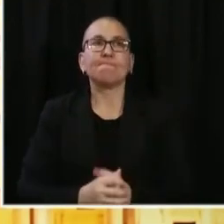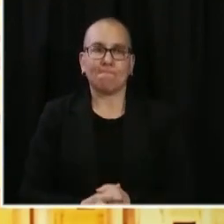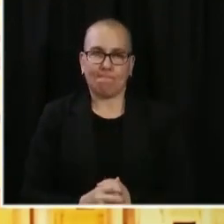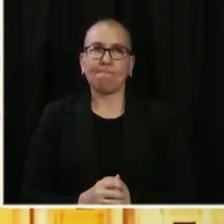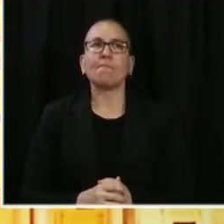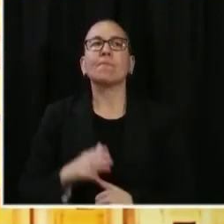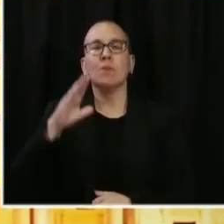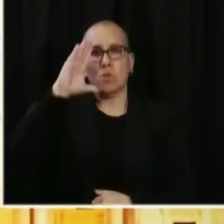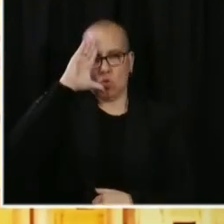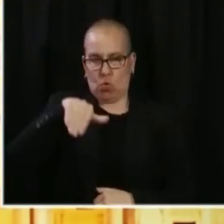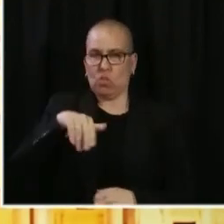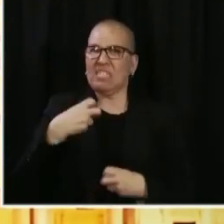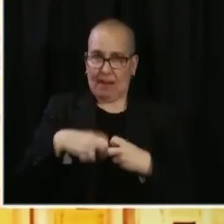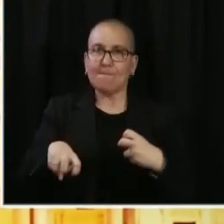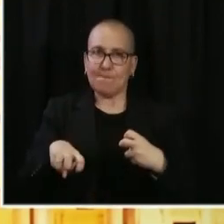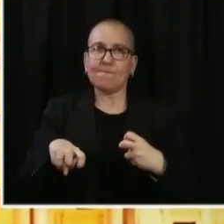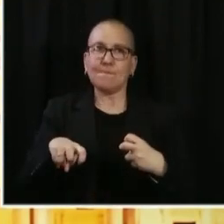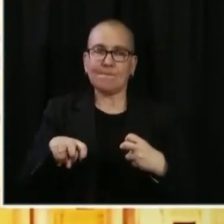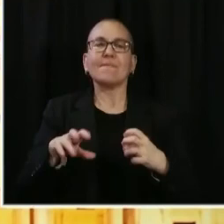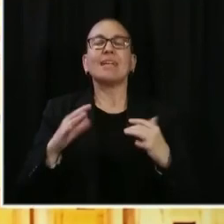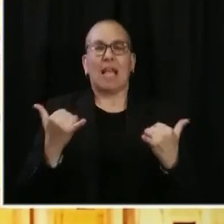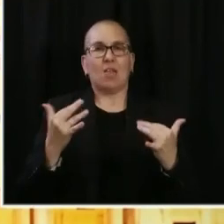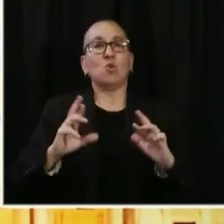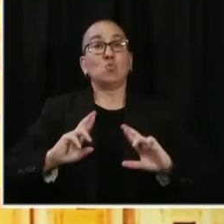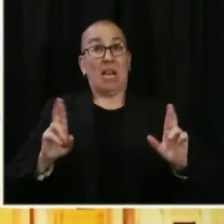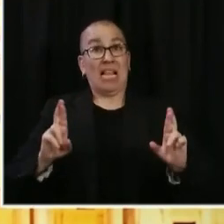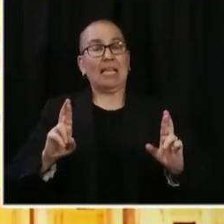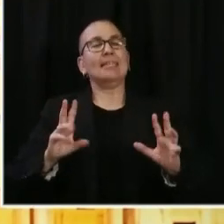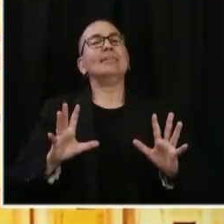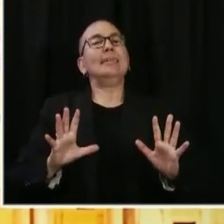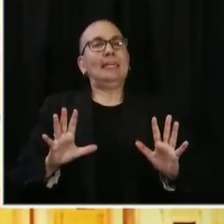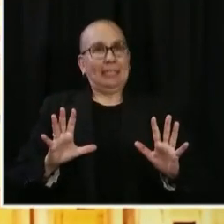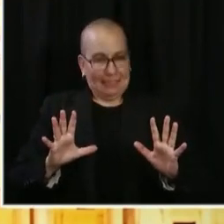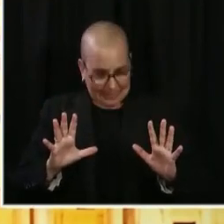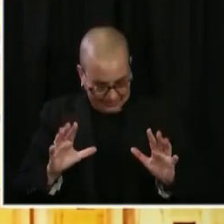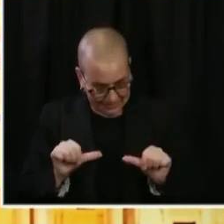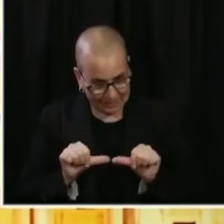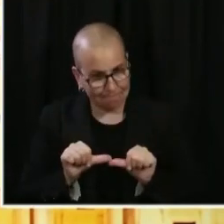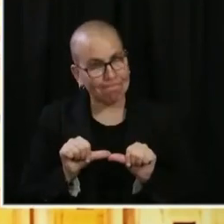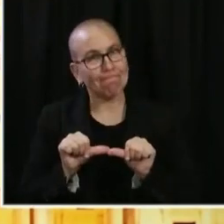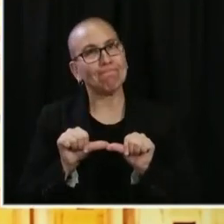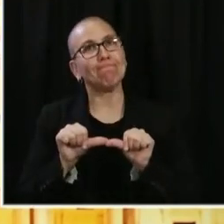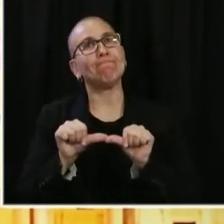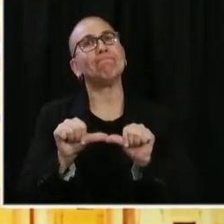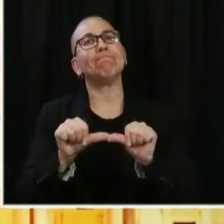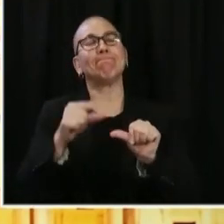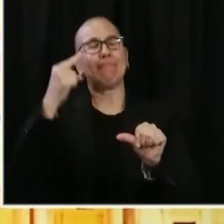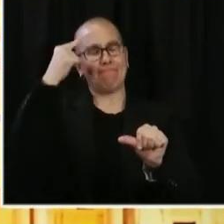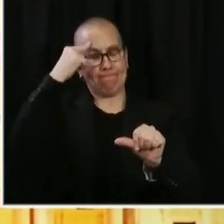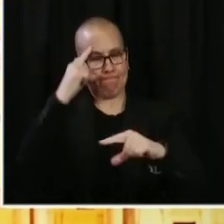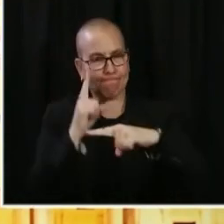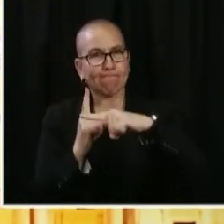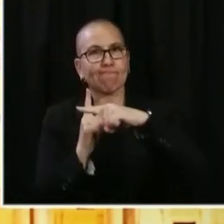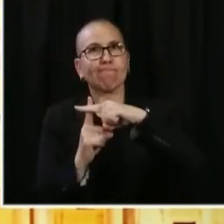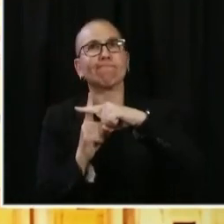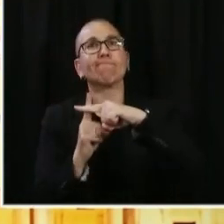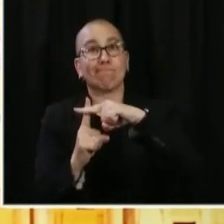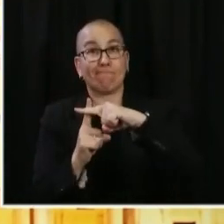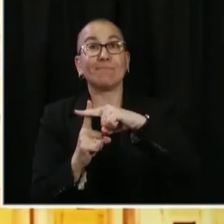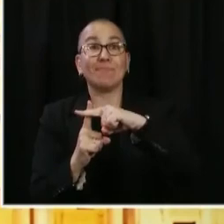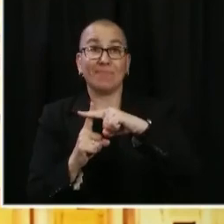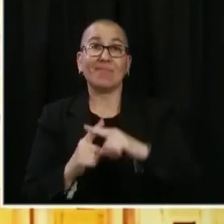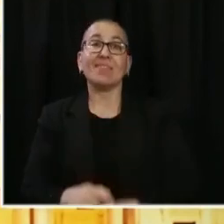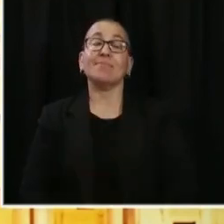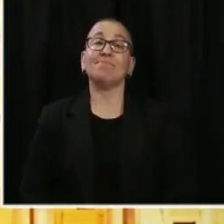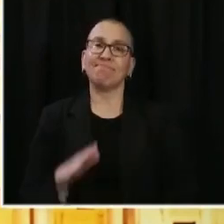we'll get through this. We're resilient people with deep reserves of courage, optimism, and grit. I've said this before, and I'll continue to